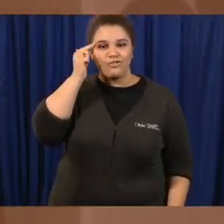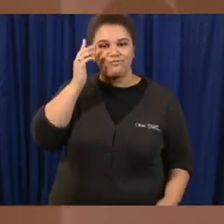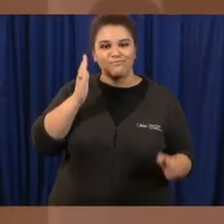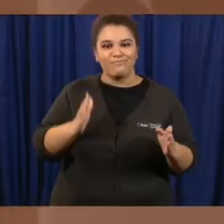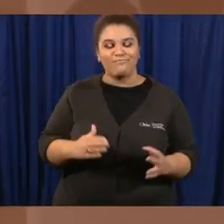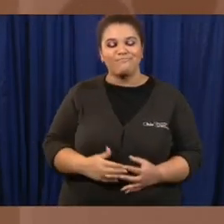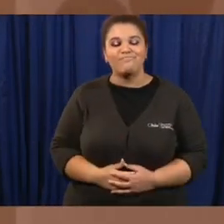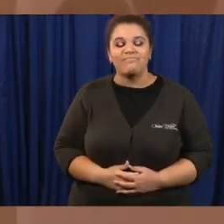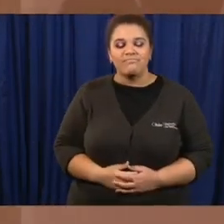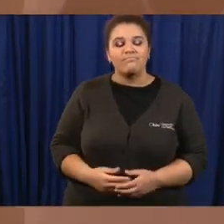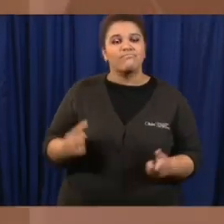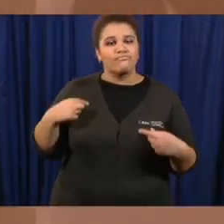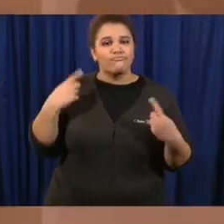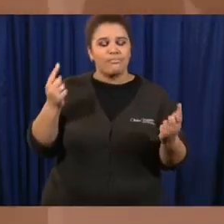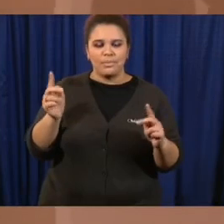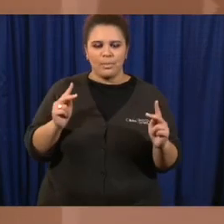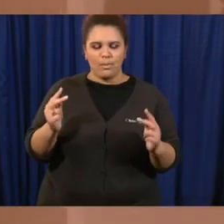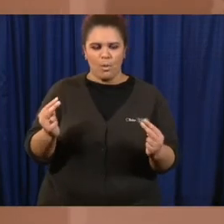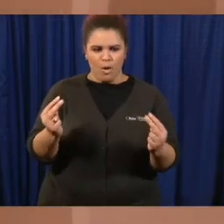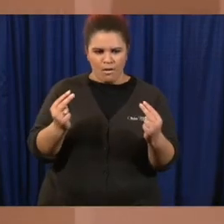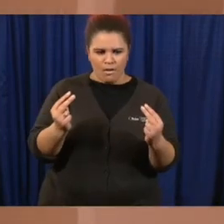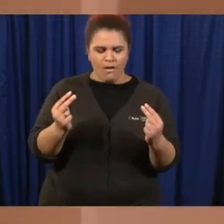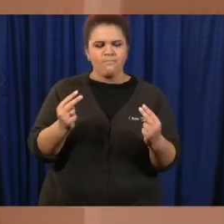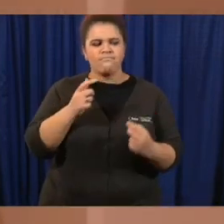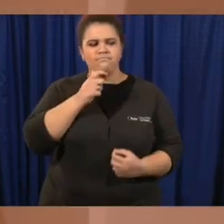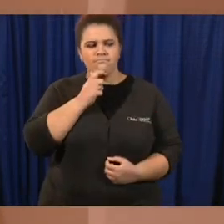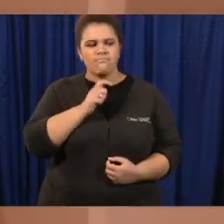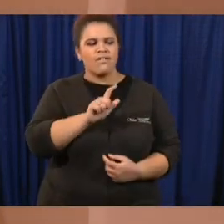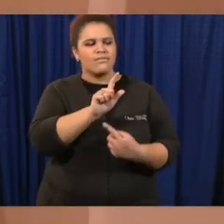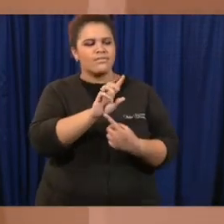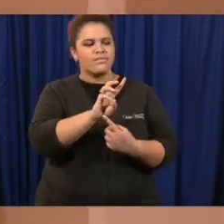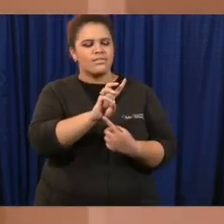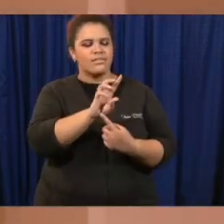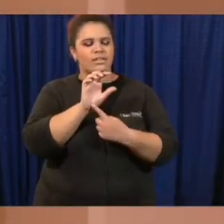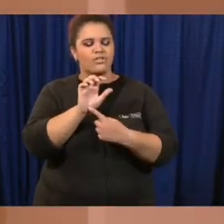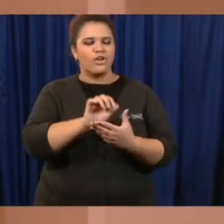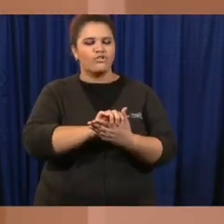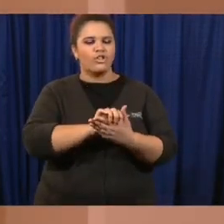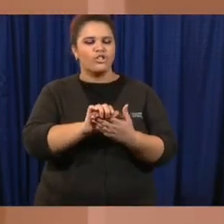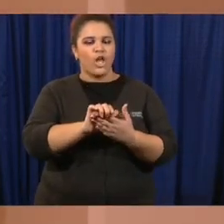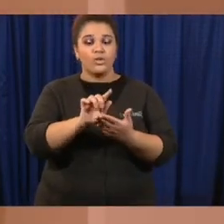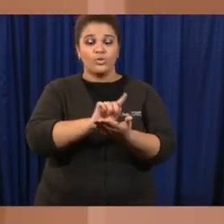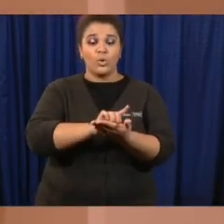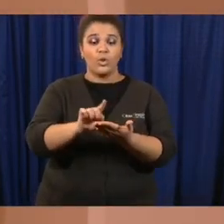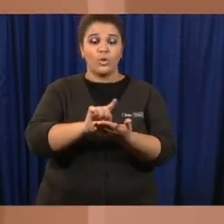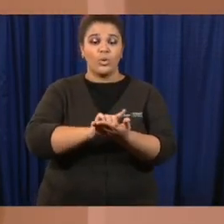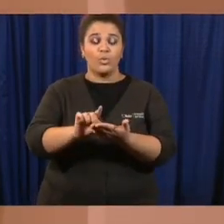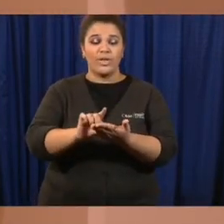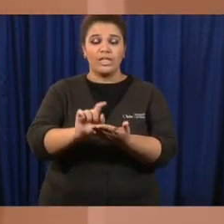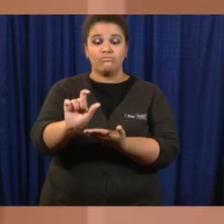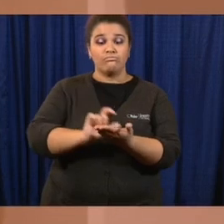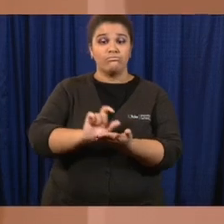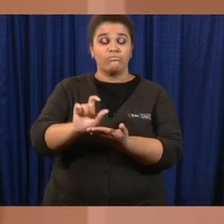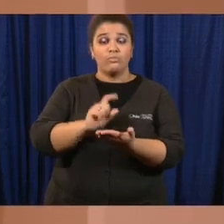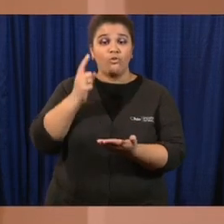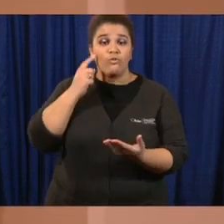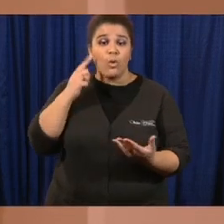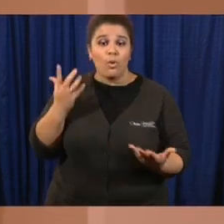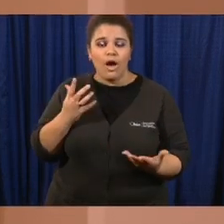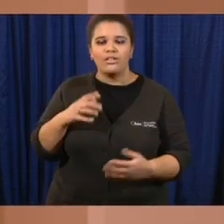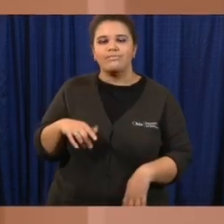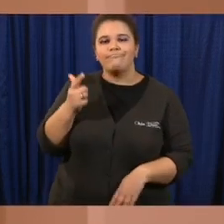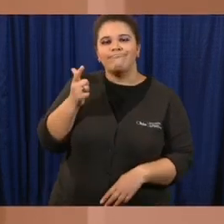Many of our viewers have been asking about the additional $600 weekly unemployment benefits under the CARES Act. Do you have any updates on the